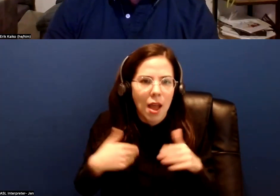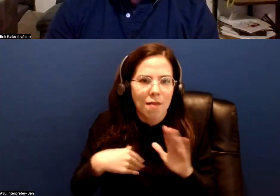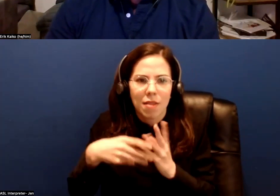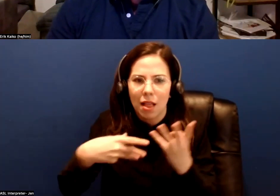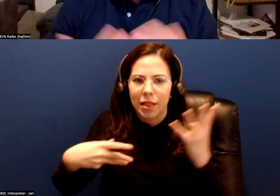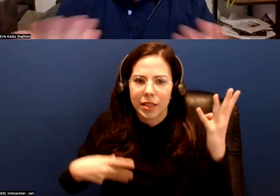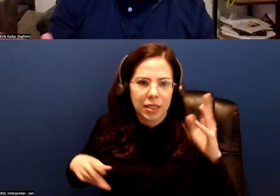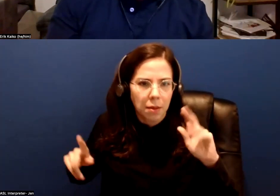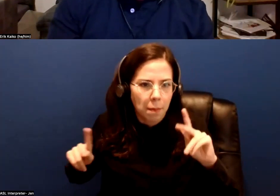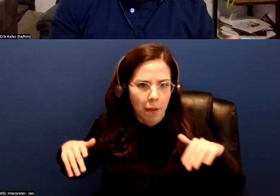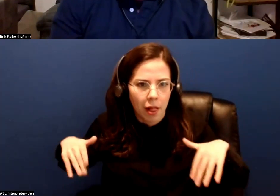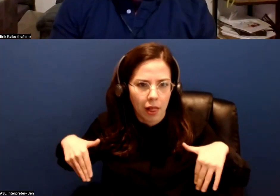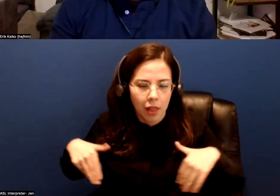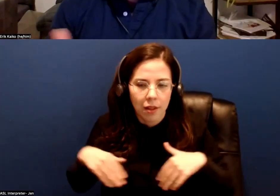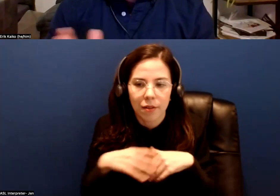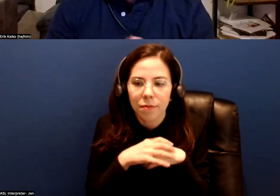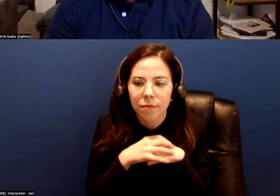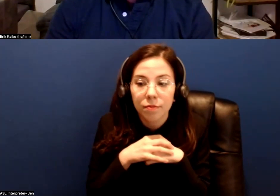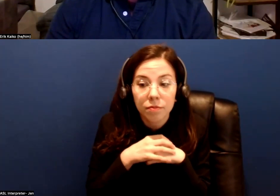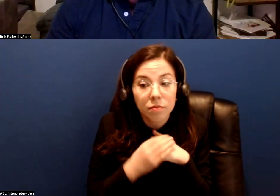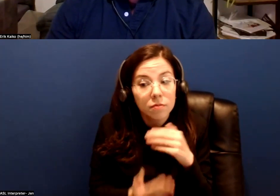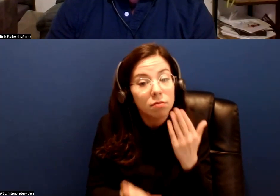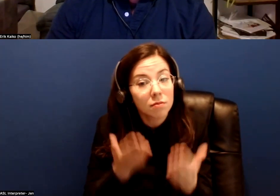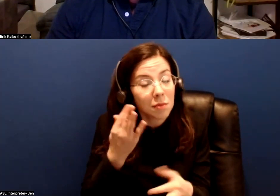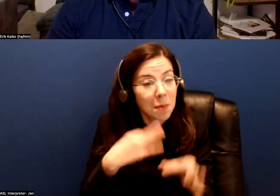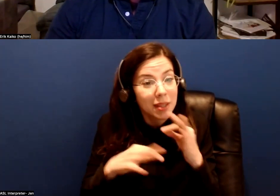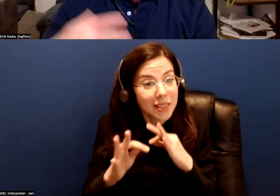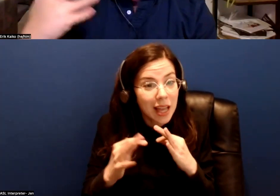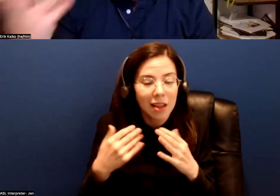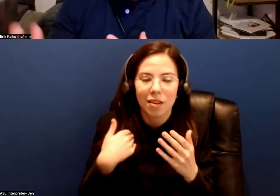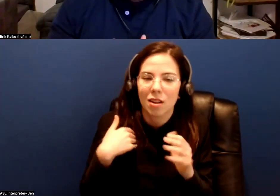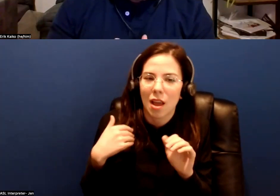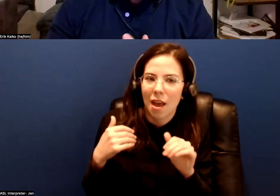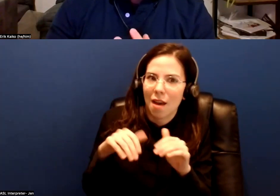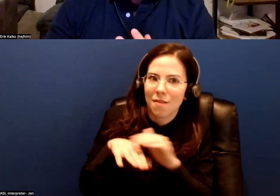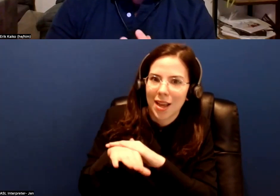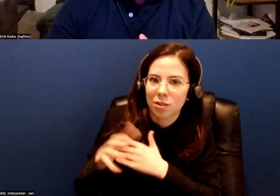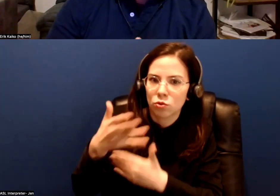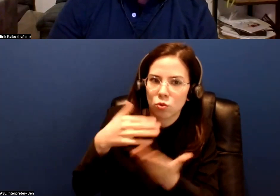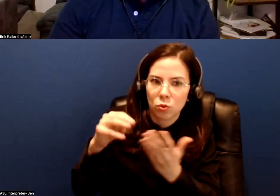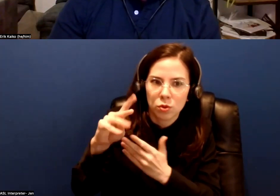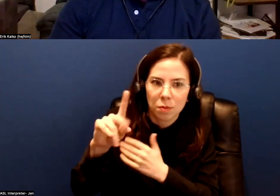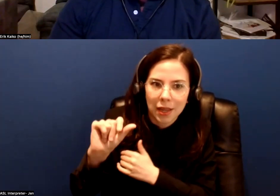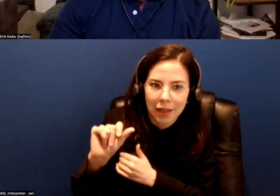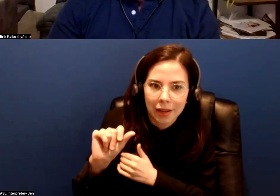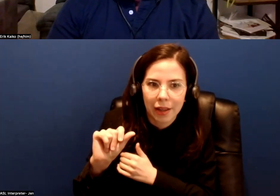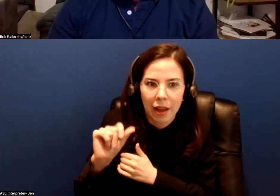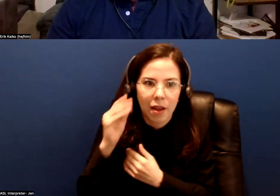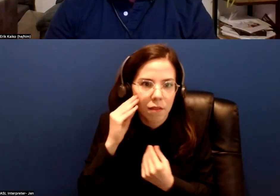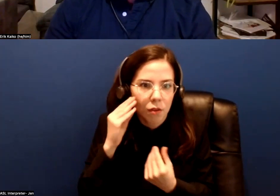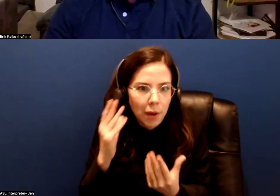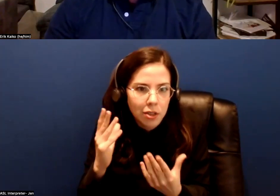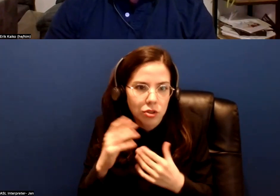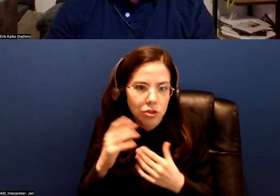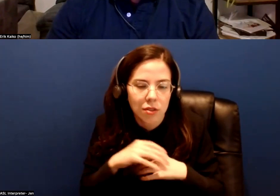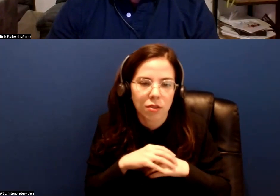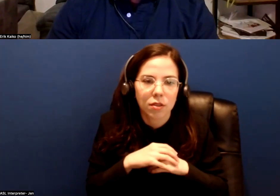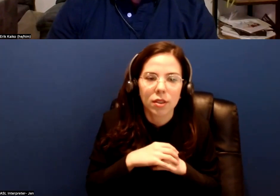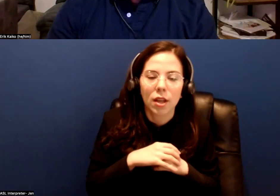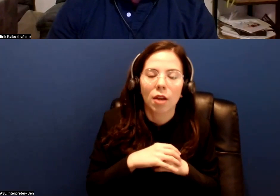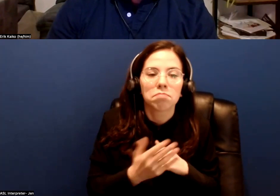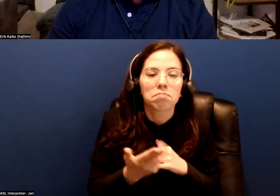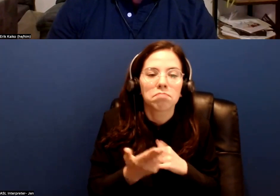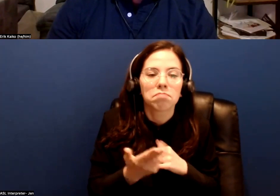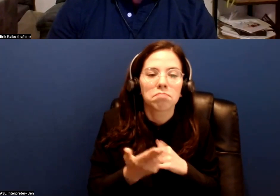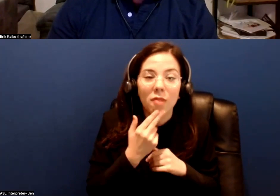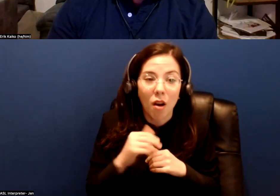people. What you do possibly have is access to someone's social media handle or something like that. I also know that for smaller